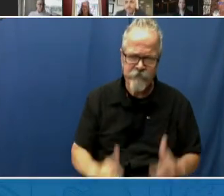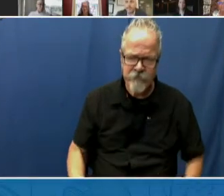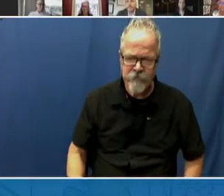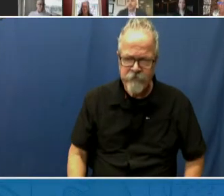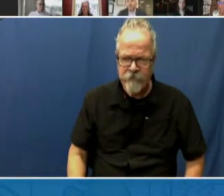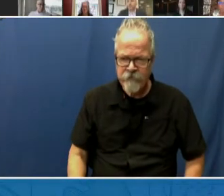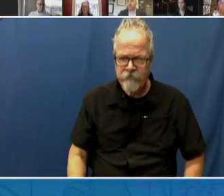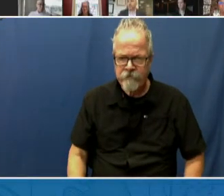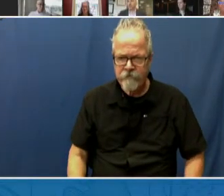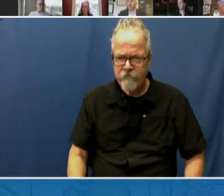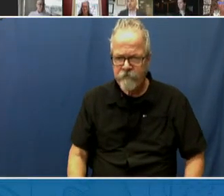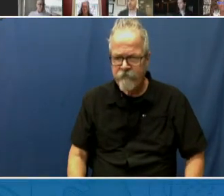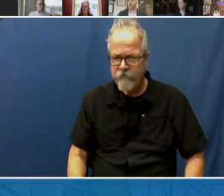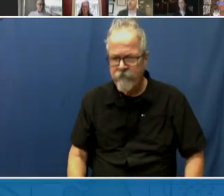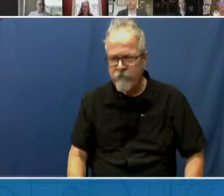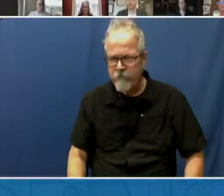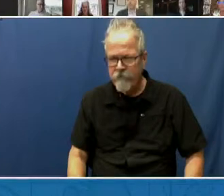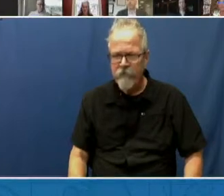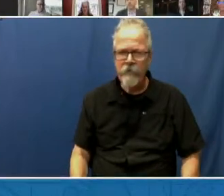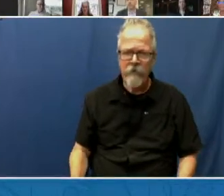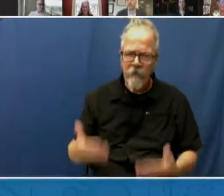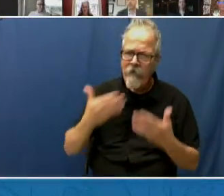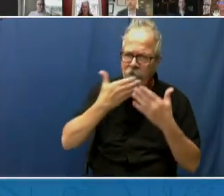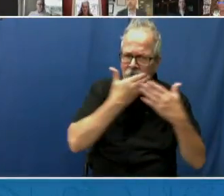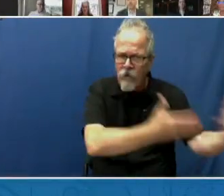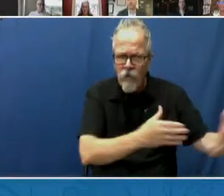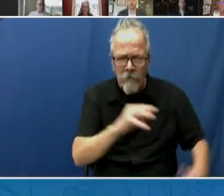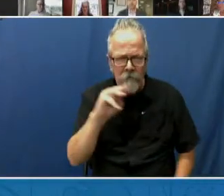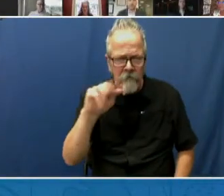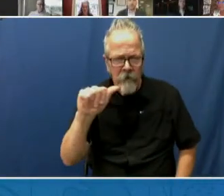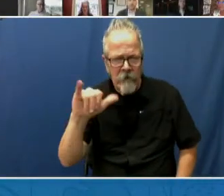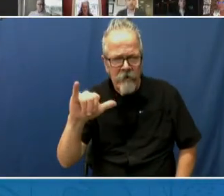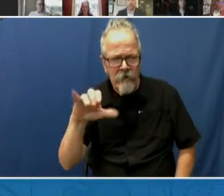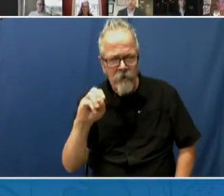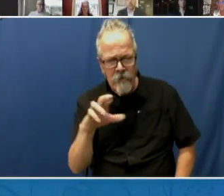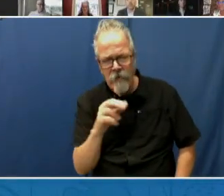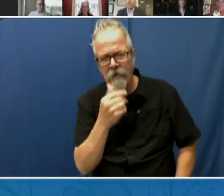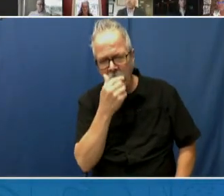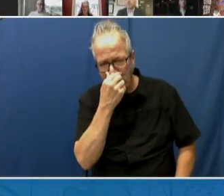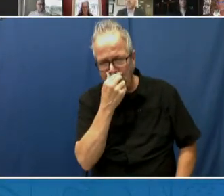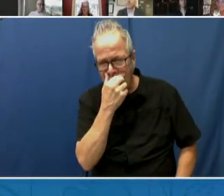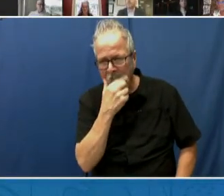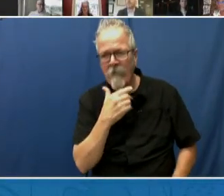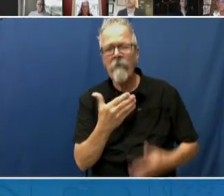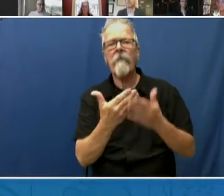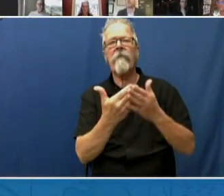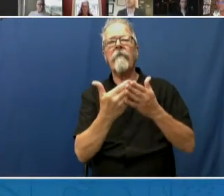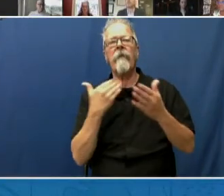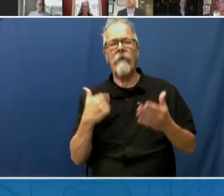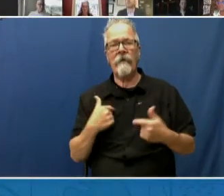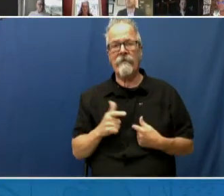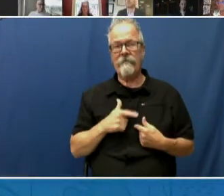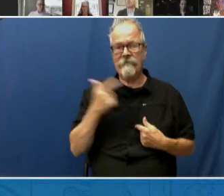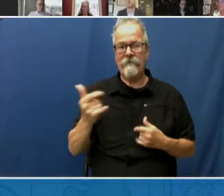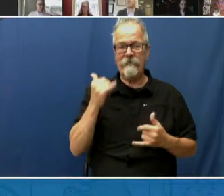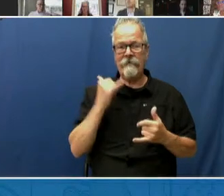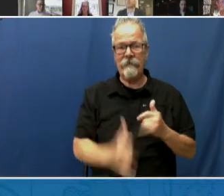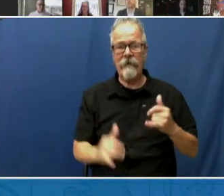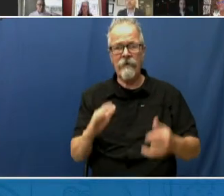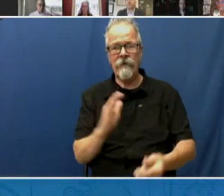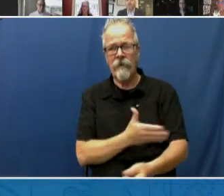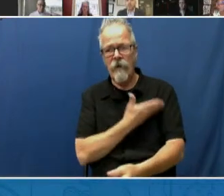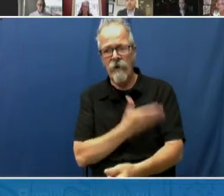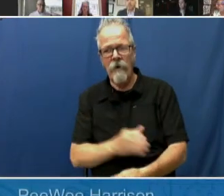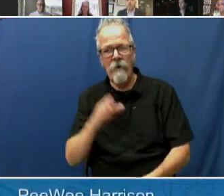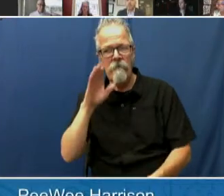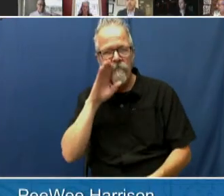Thank you, Mayor. Before I hand it over to the Brown Sisters for the finale song, I'd like to say a few words. The